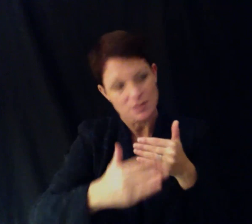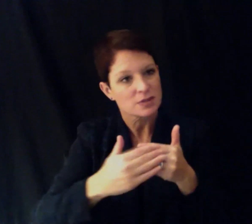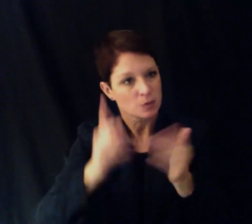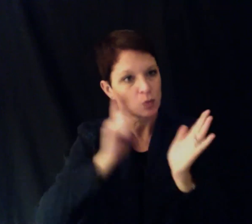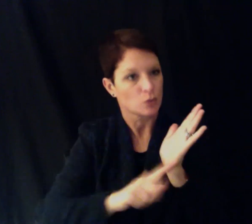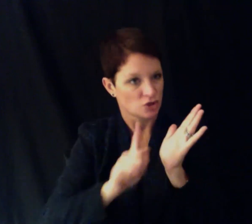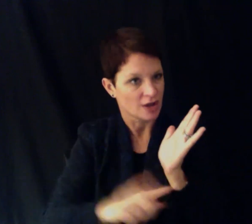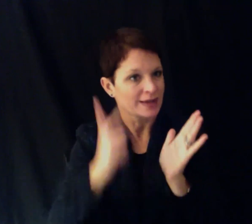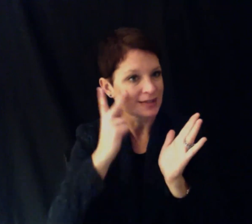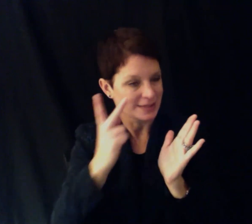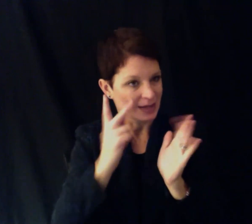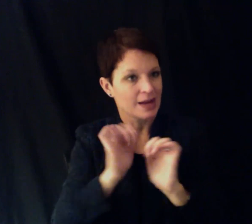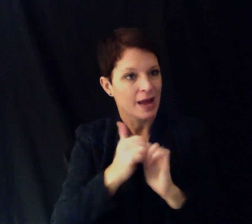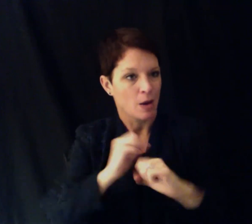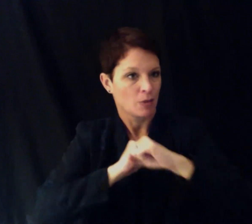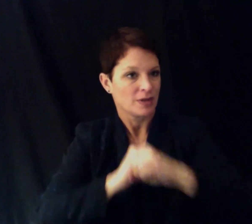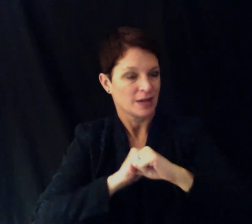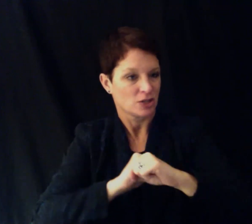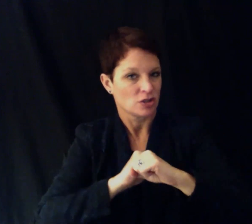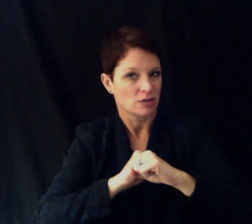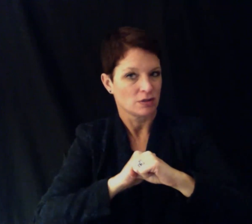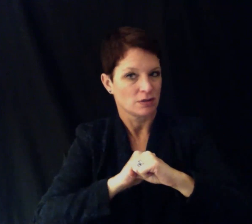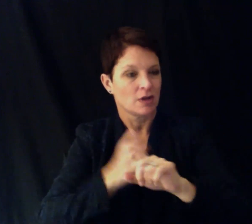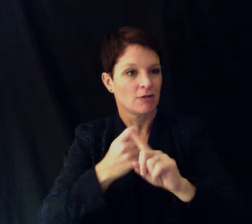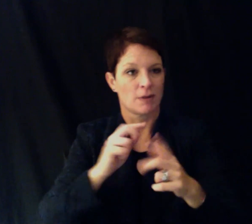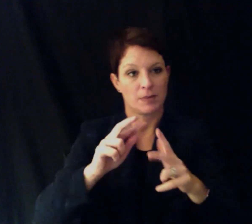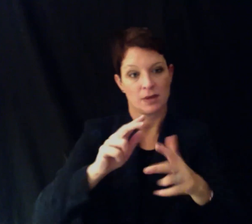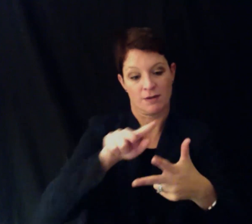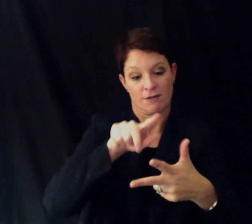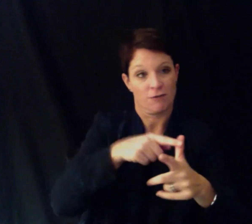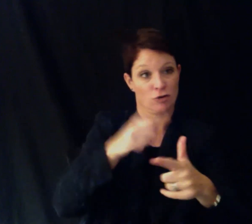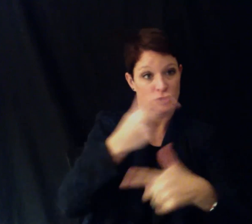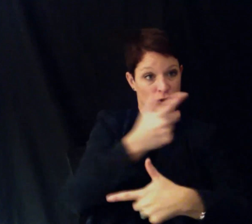and how good the protection remains from the primary series.